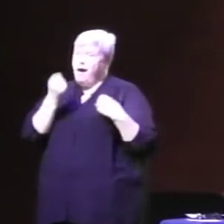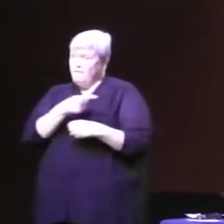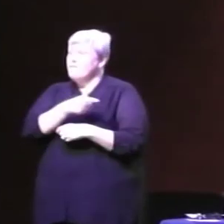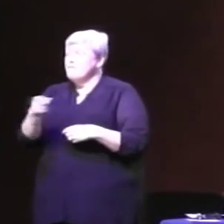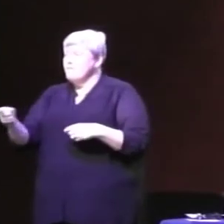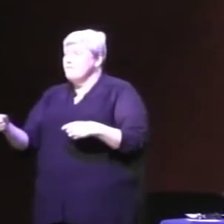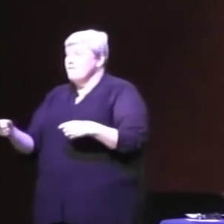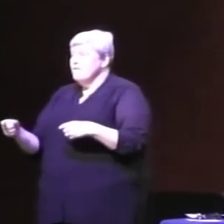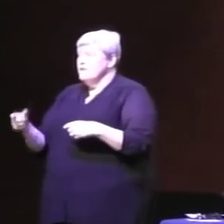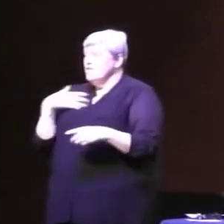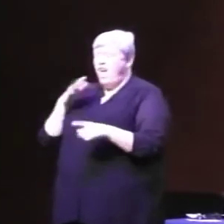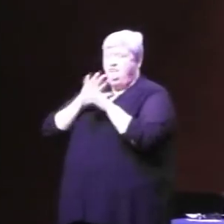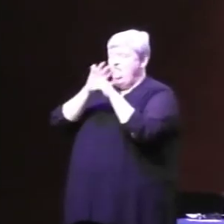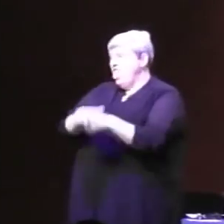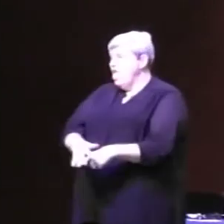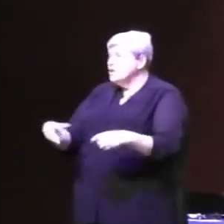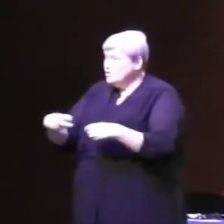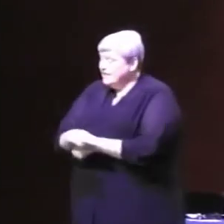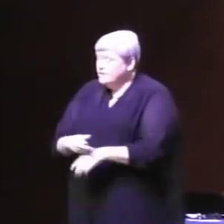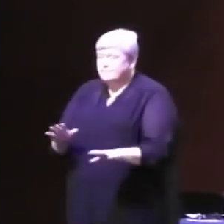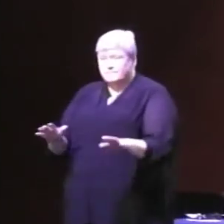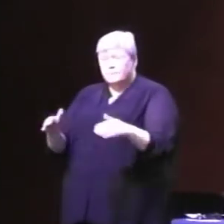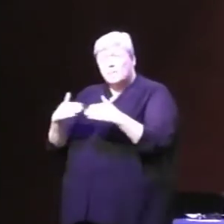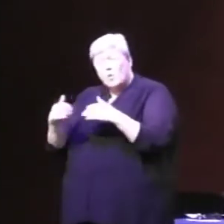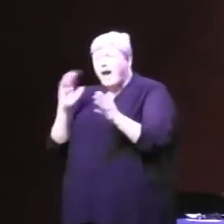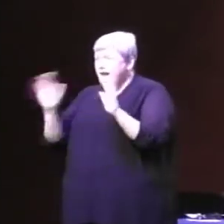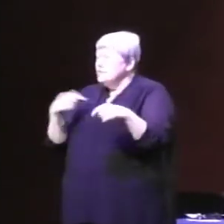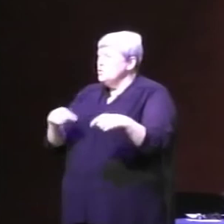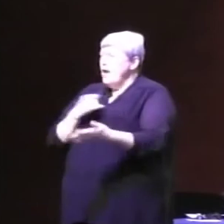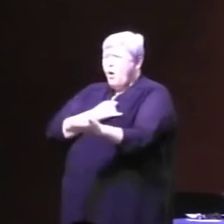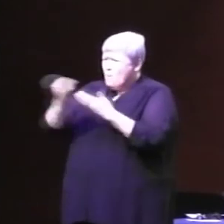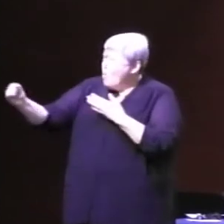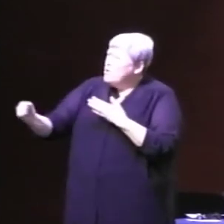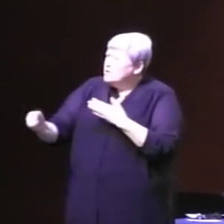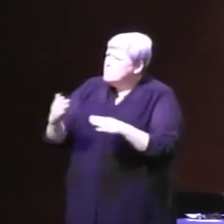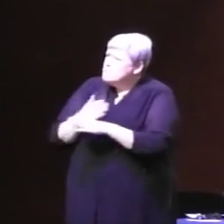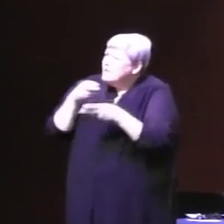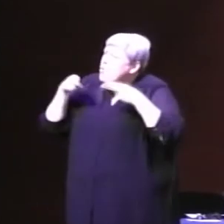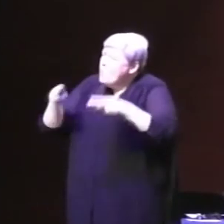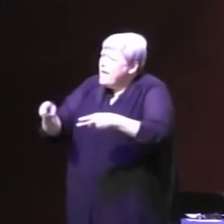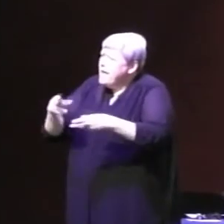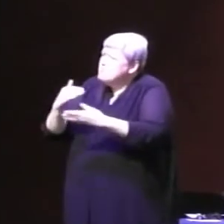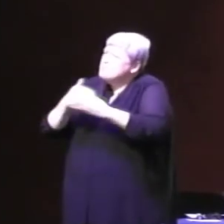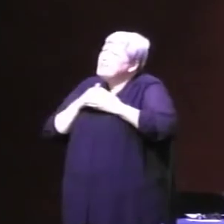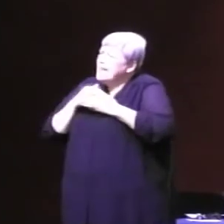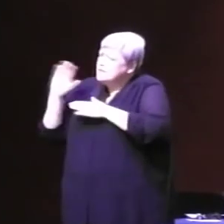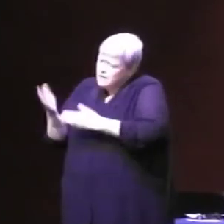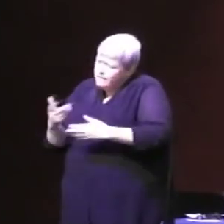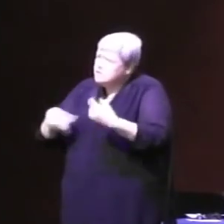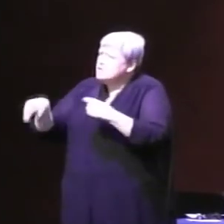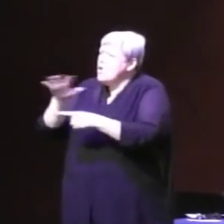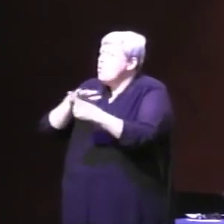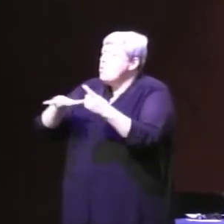beyond simply condemning austerity. They need to oppose it in practical ways that protect services in local communities and build